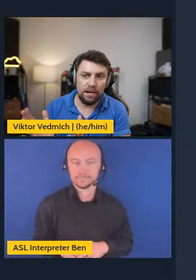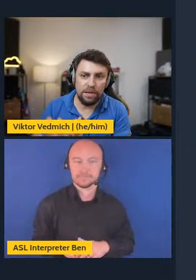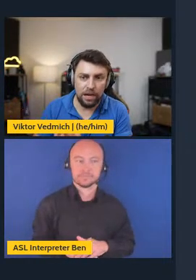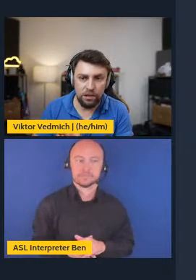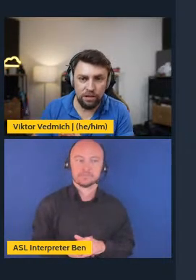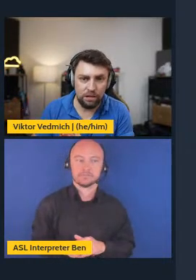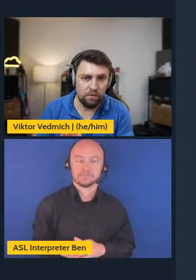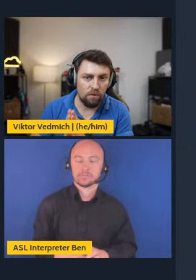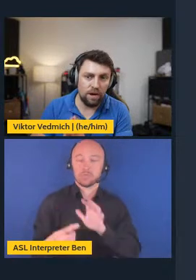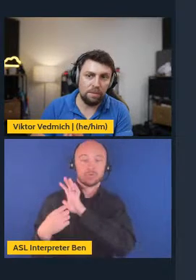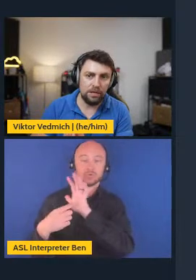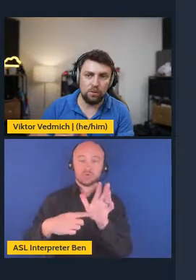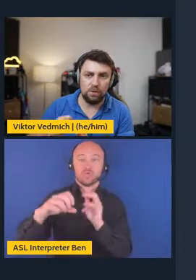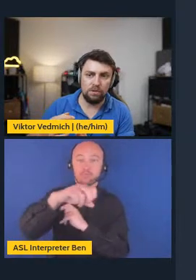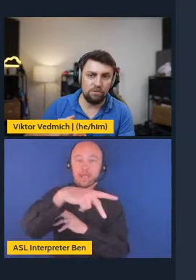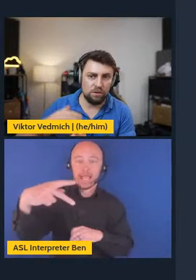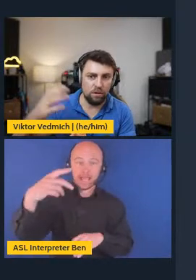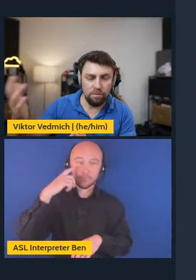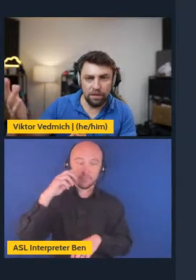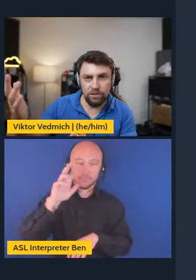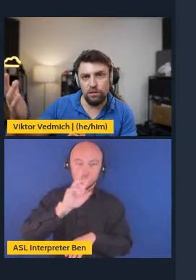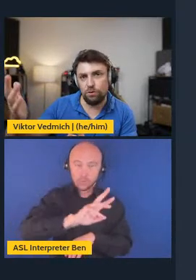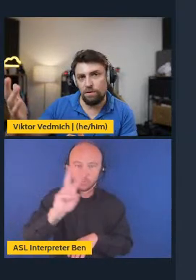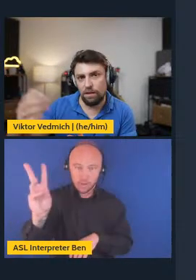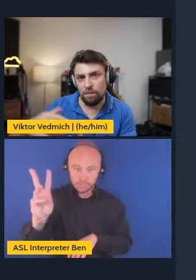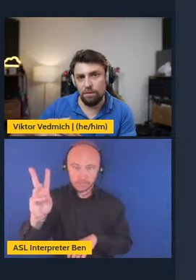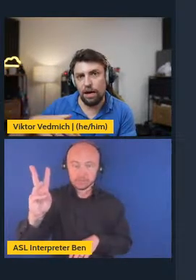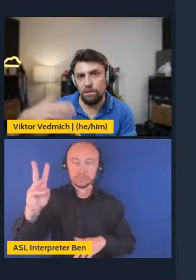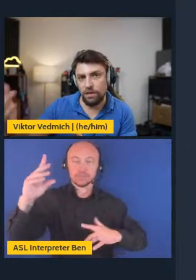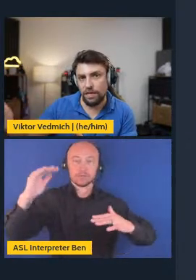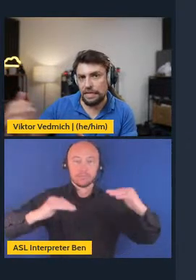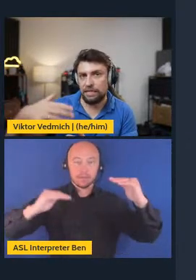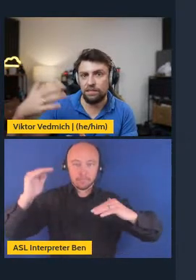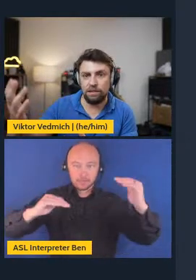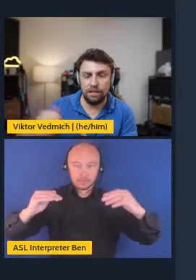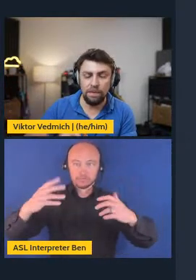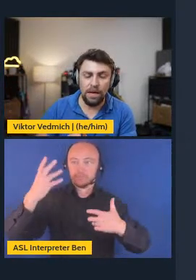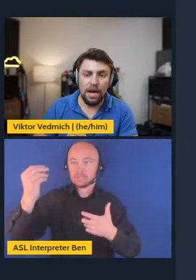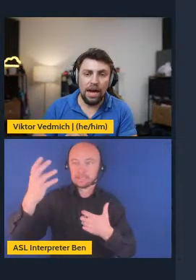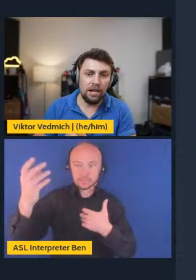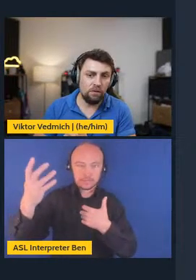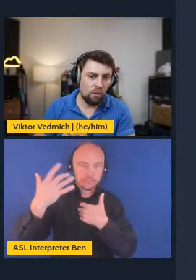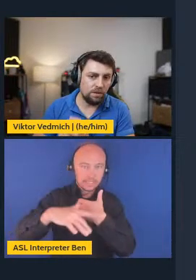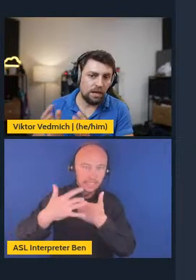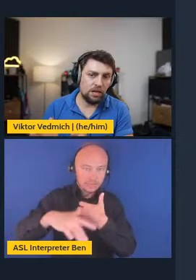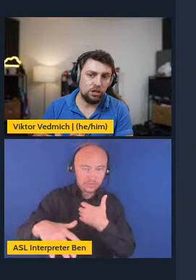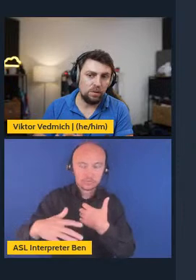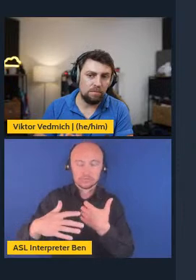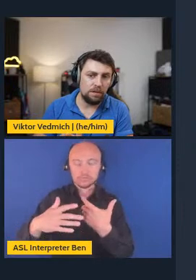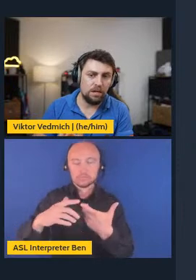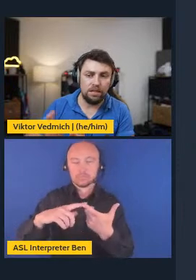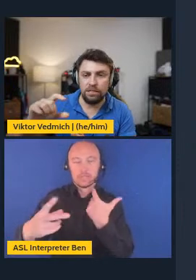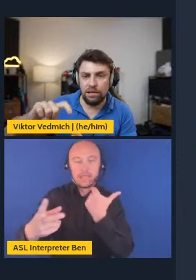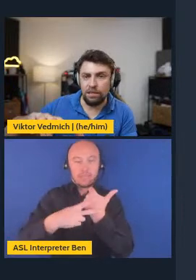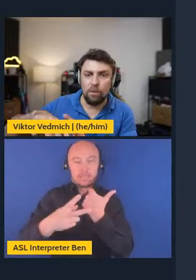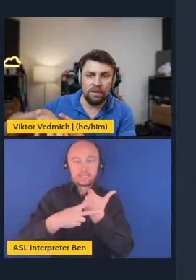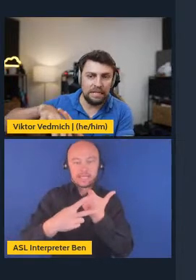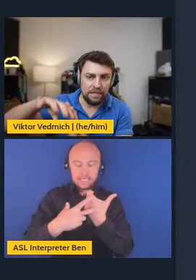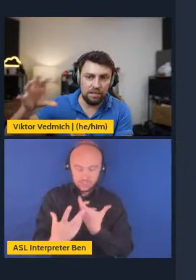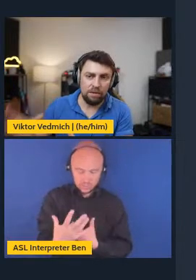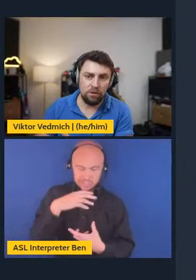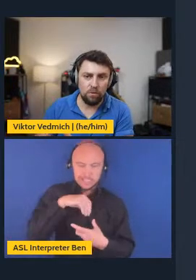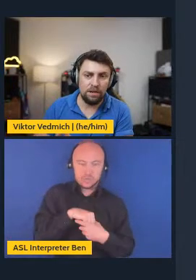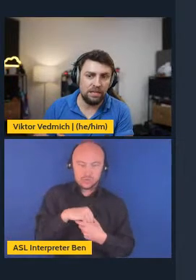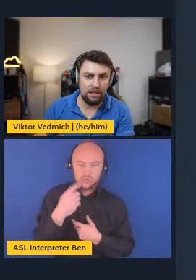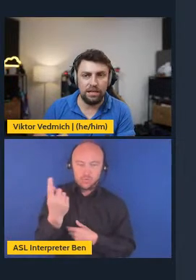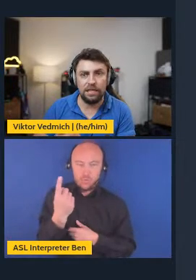my application, like for web, it will be through the load balancer, it should be available outside, like externally. And of course, cache, it will be internal only inside